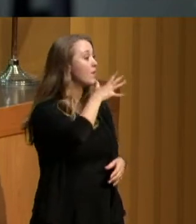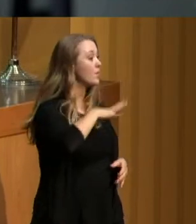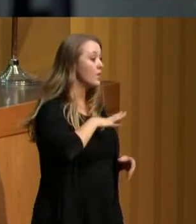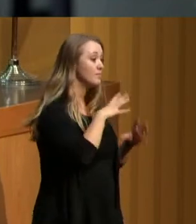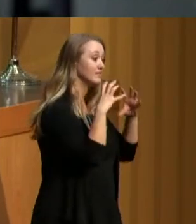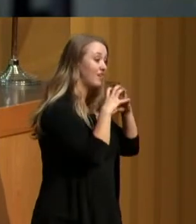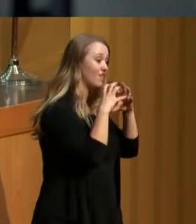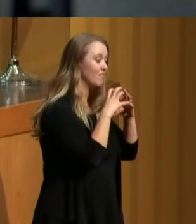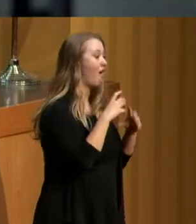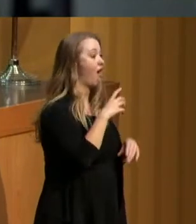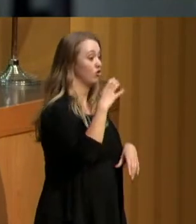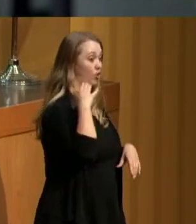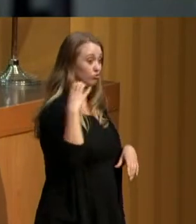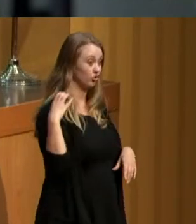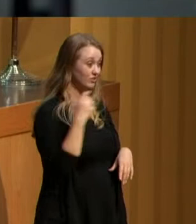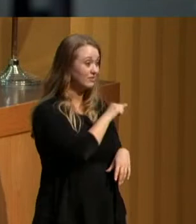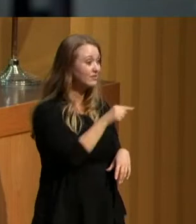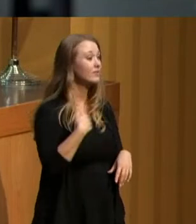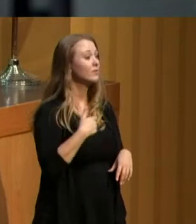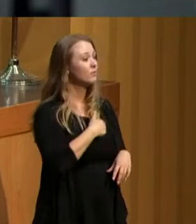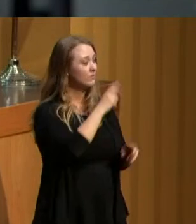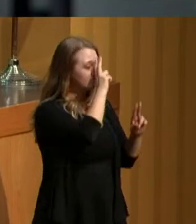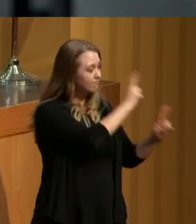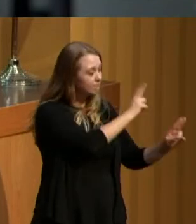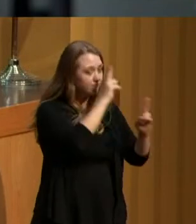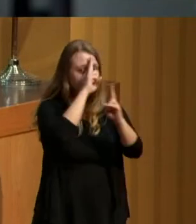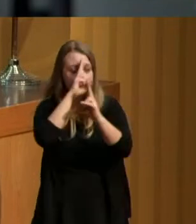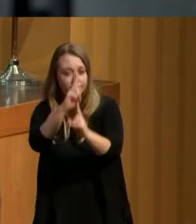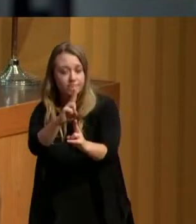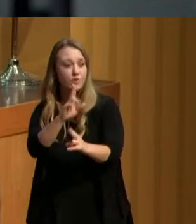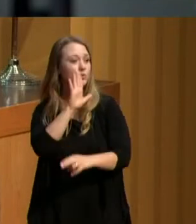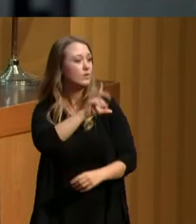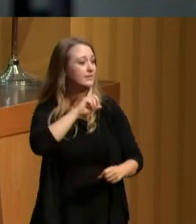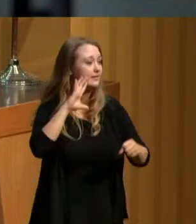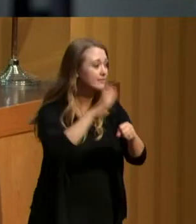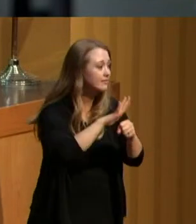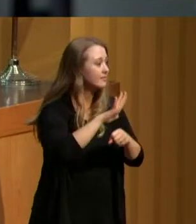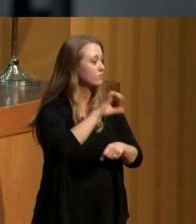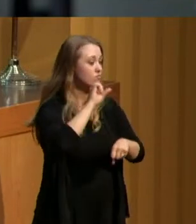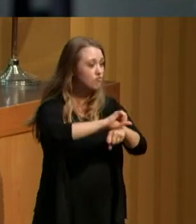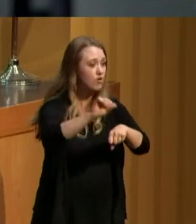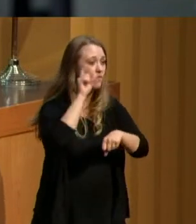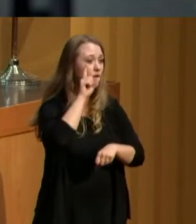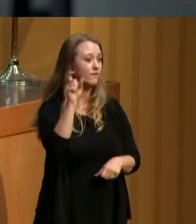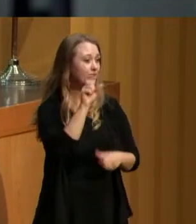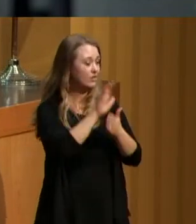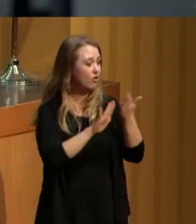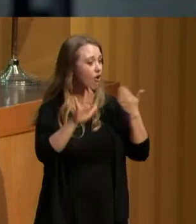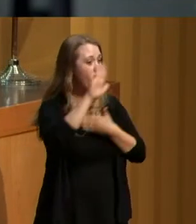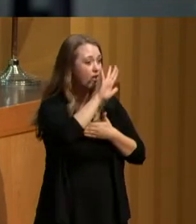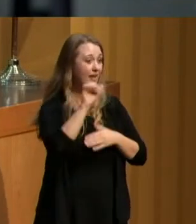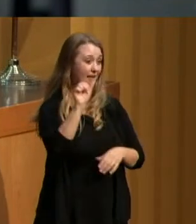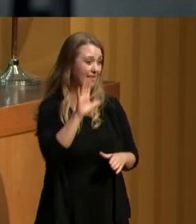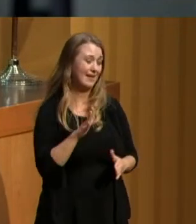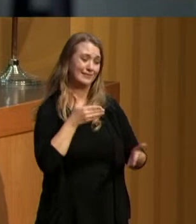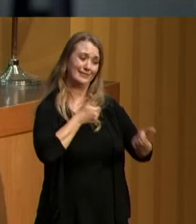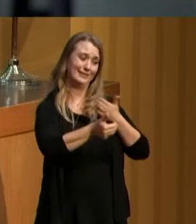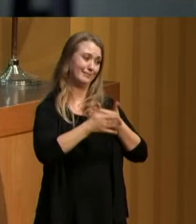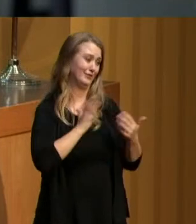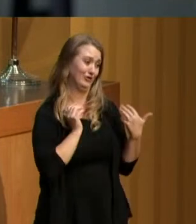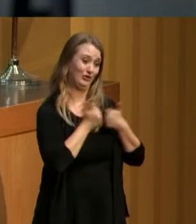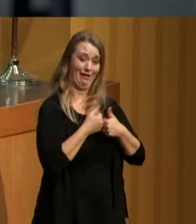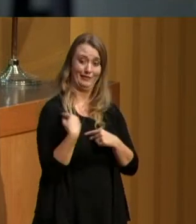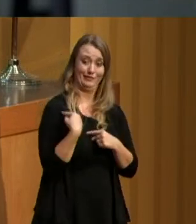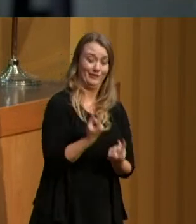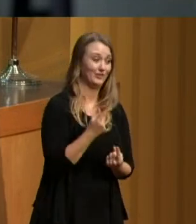We salute you for your dedication, efforts, and commitments to our students in Phoenix College athletics, despite the challenges you faced in